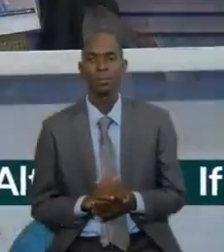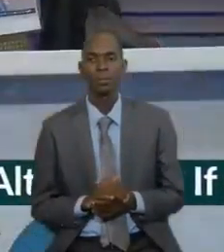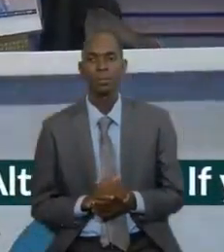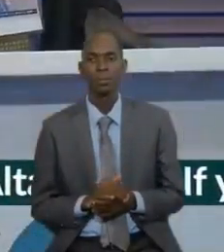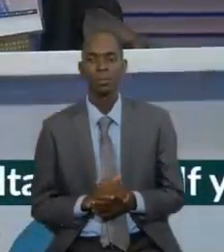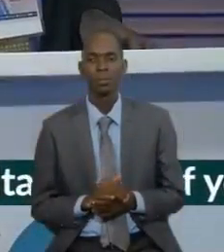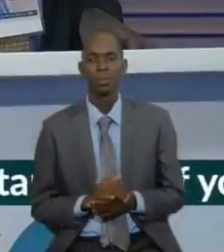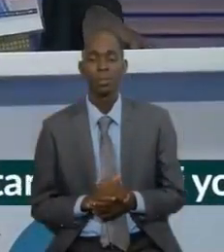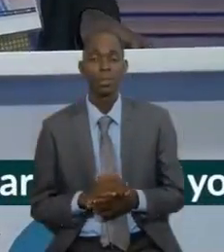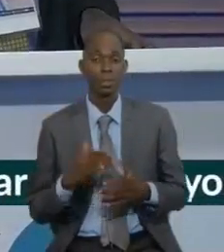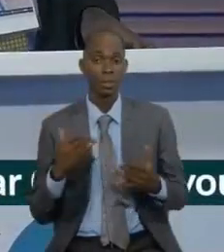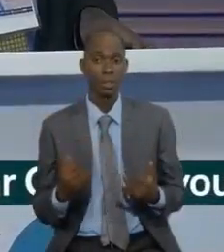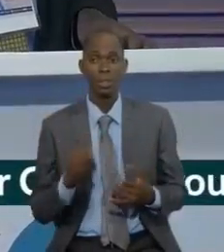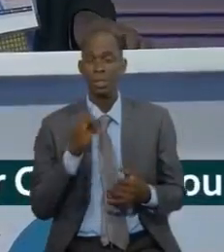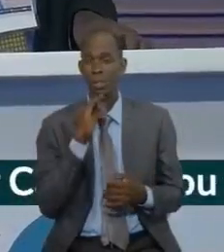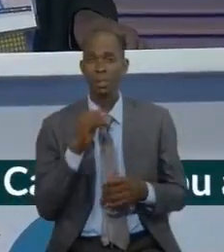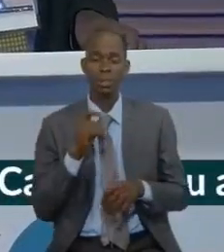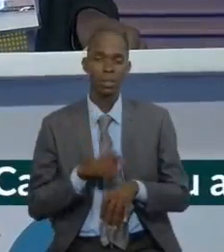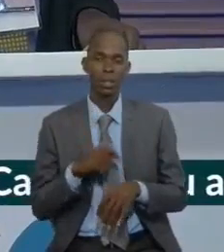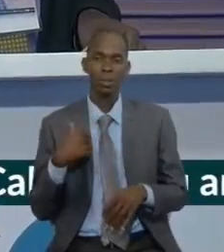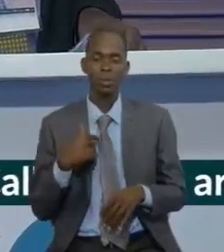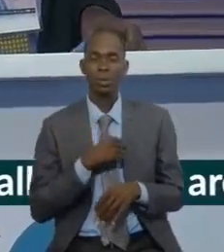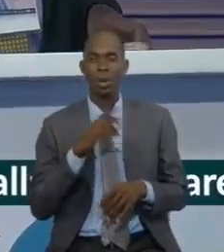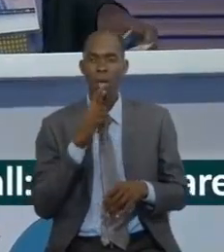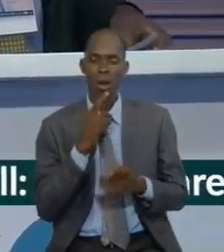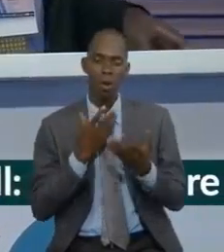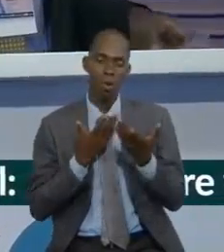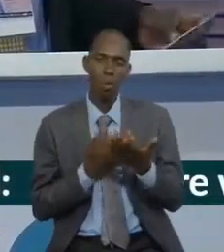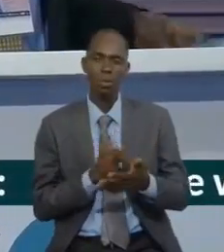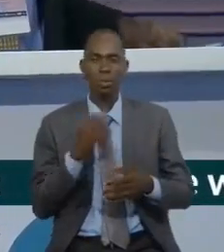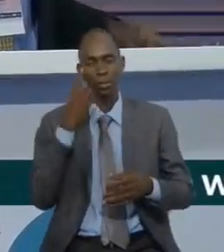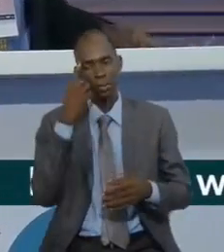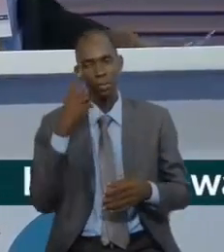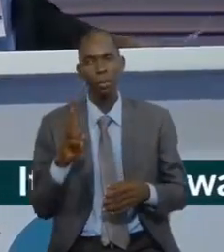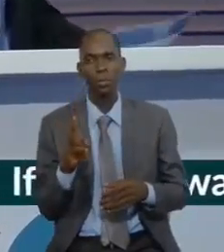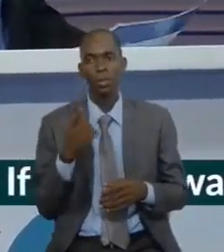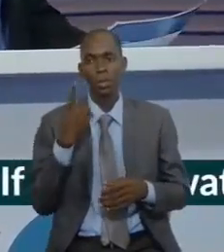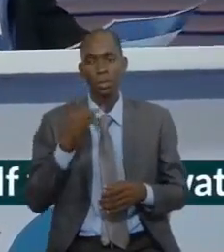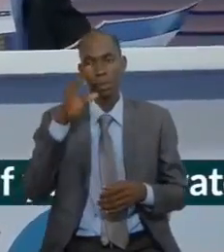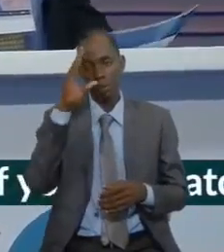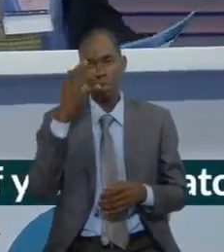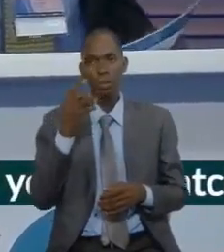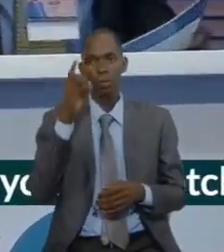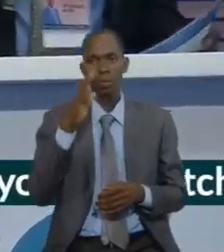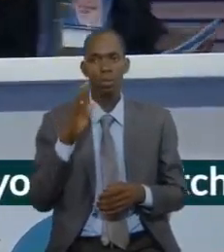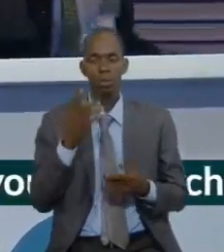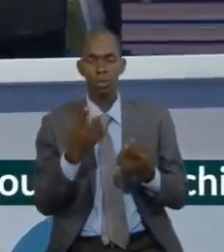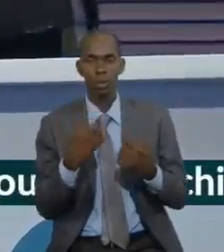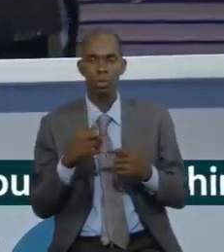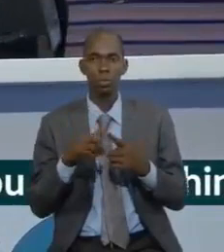the moment we are waiting for. C'est le moment. The man of God will come to the